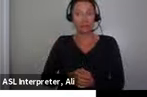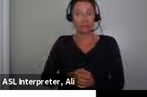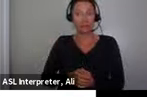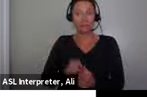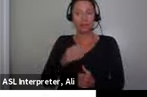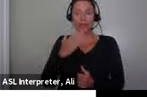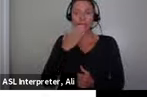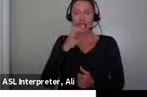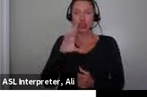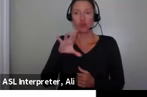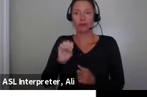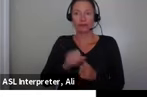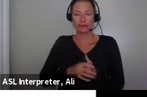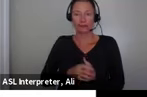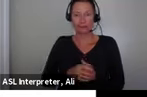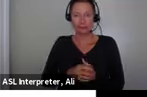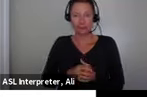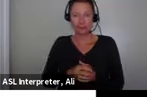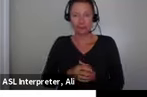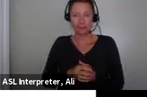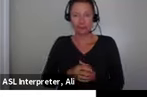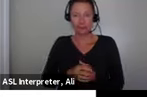Thank you, Chris. Thank you for that comment.